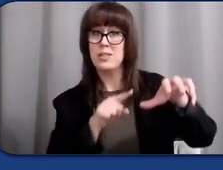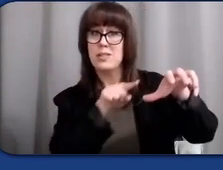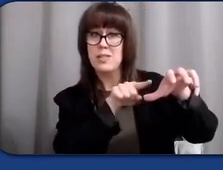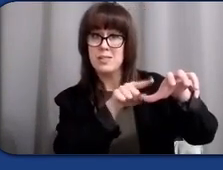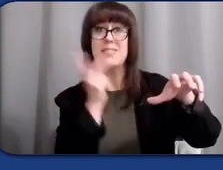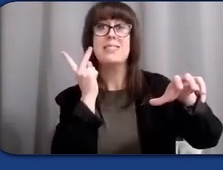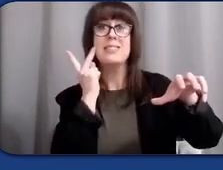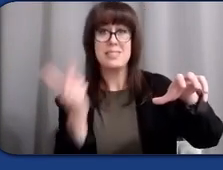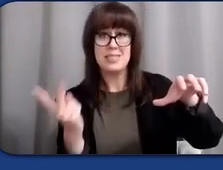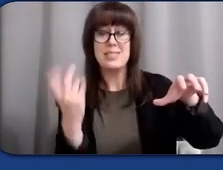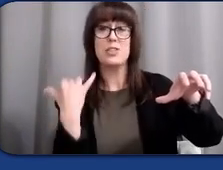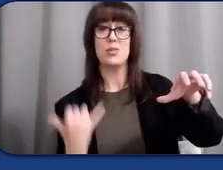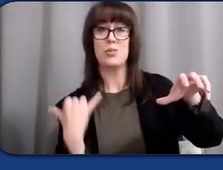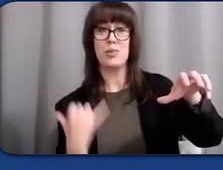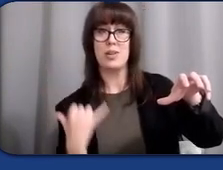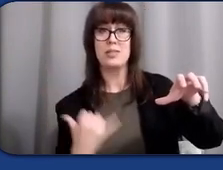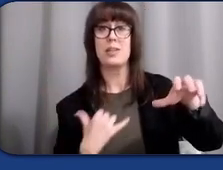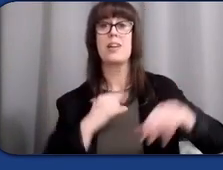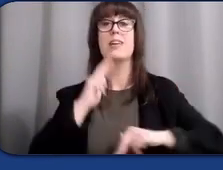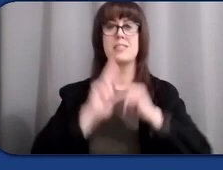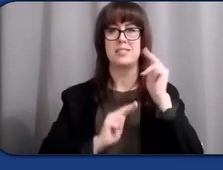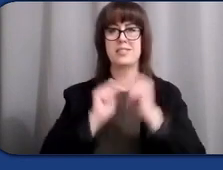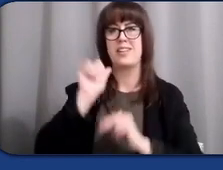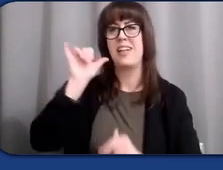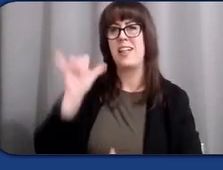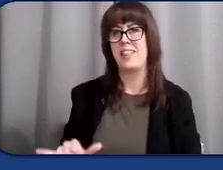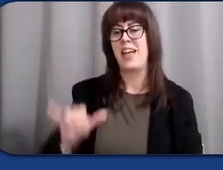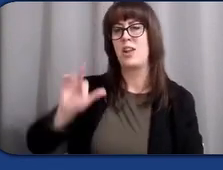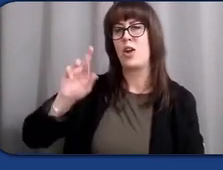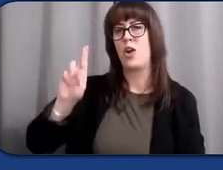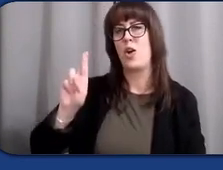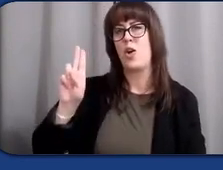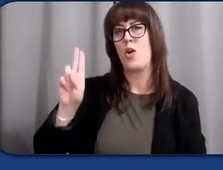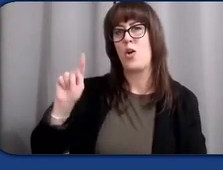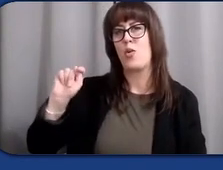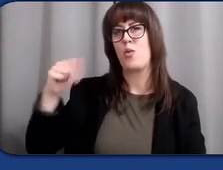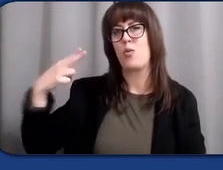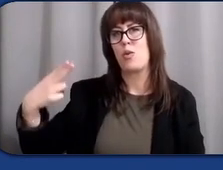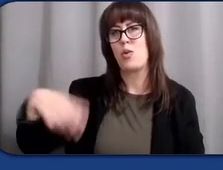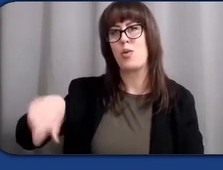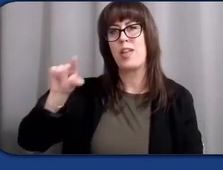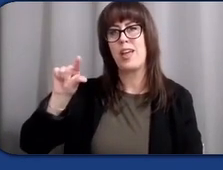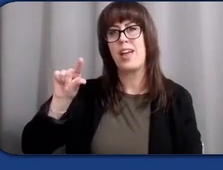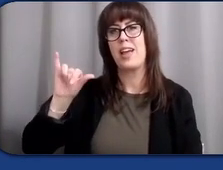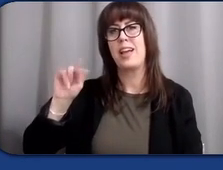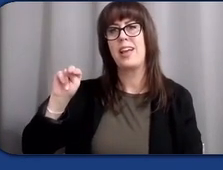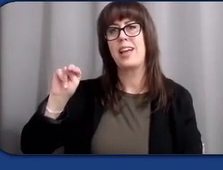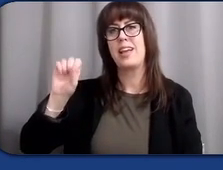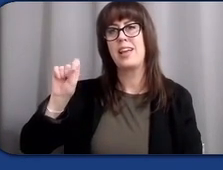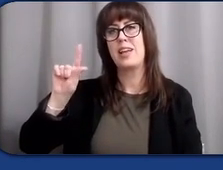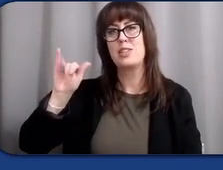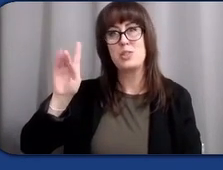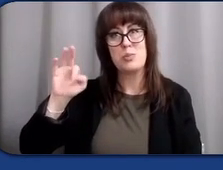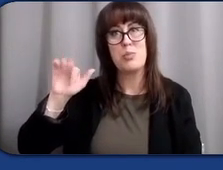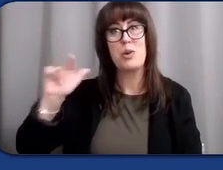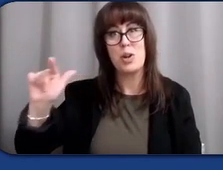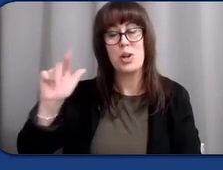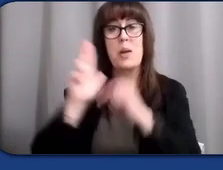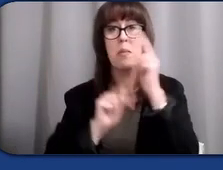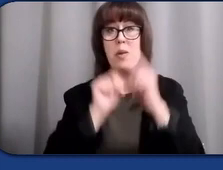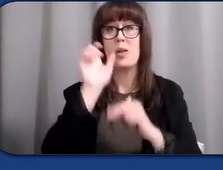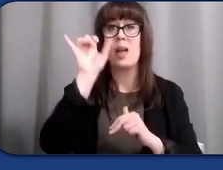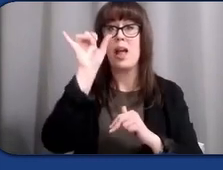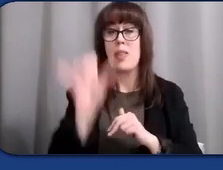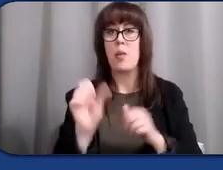it's called the Ruth Bader Ginsburg Building. And it will be a multi-use building for